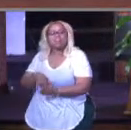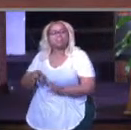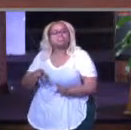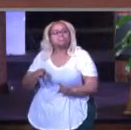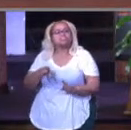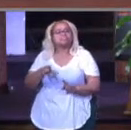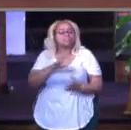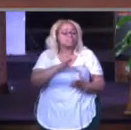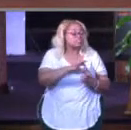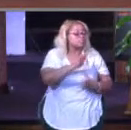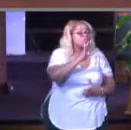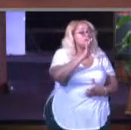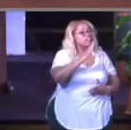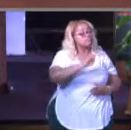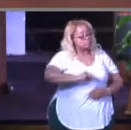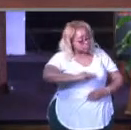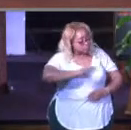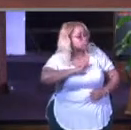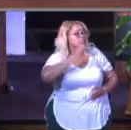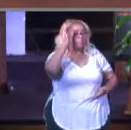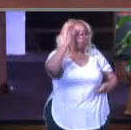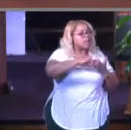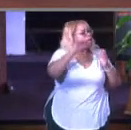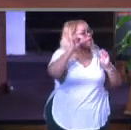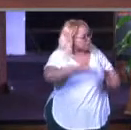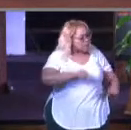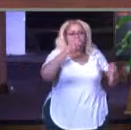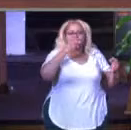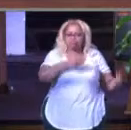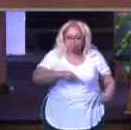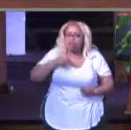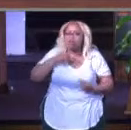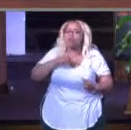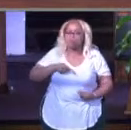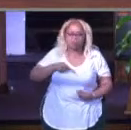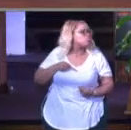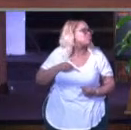Yeah, spirit-filled believers can have struggles.